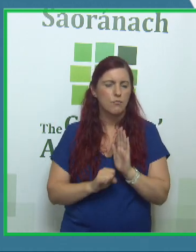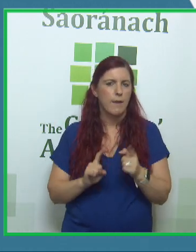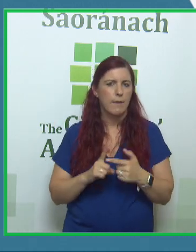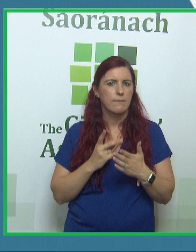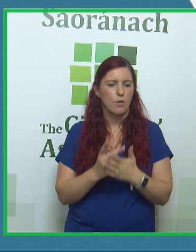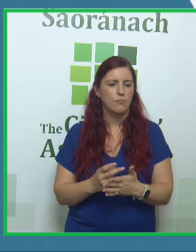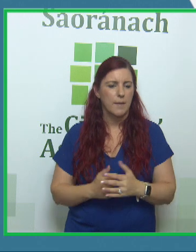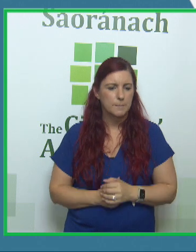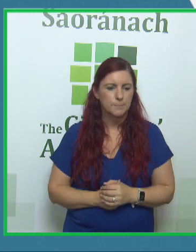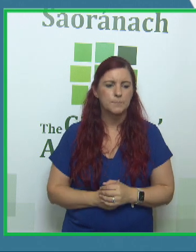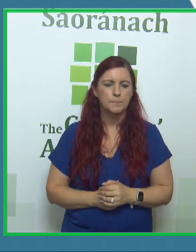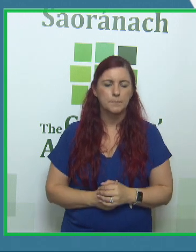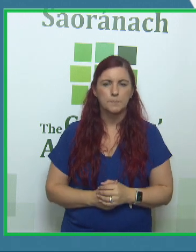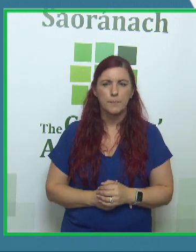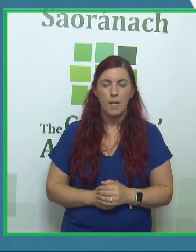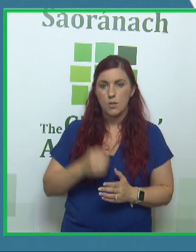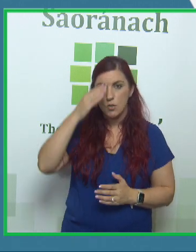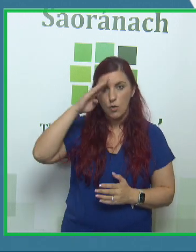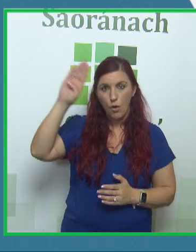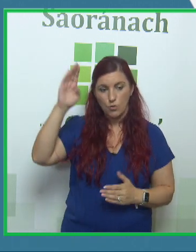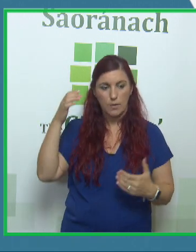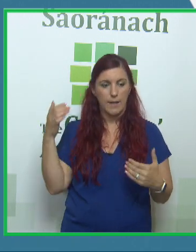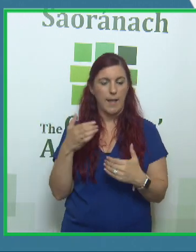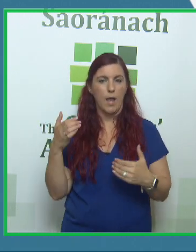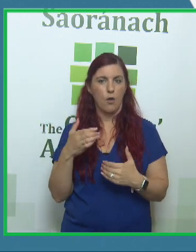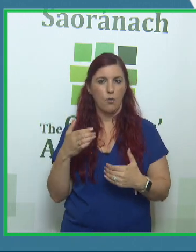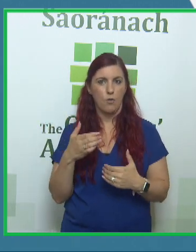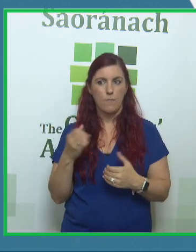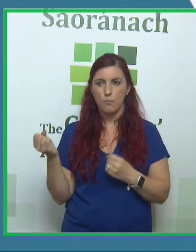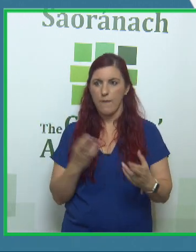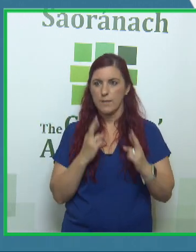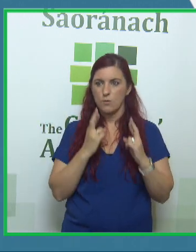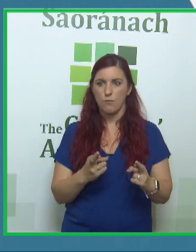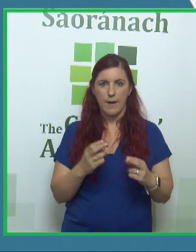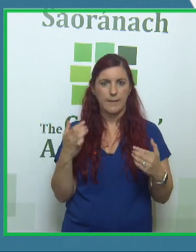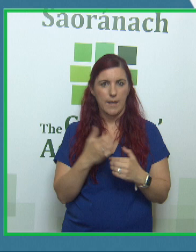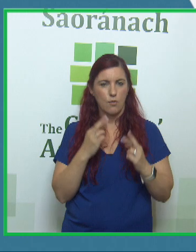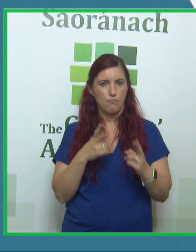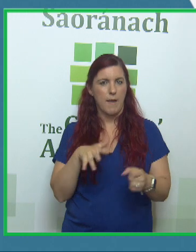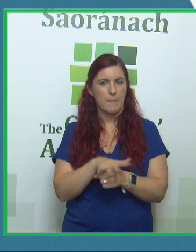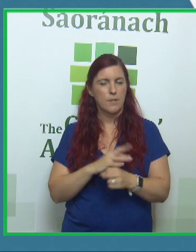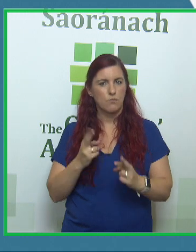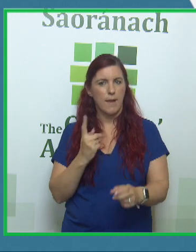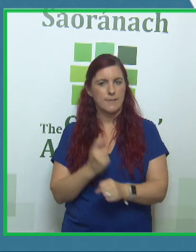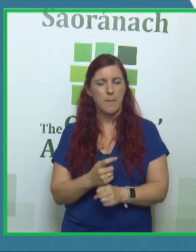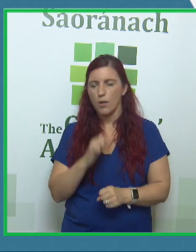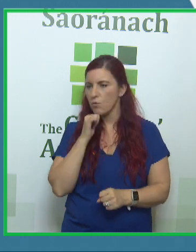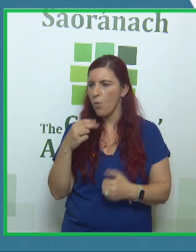involvement. Sláinte care, right place, right time, and the no wrong door approach to mental